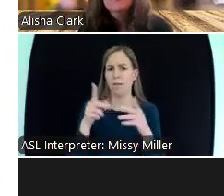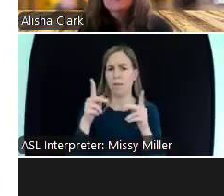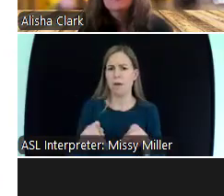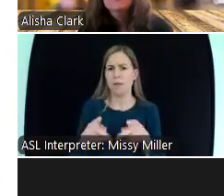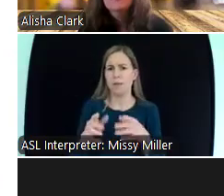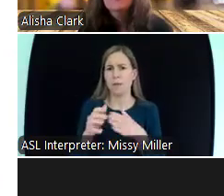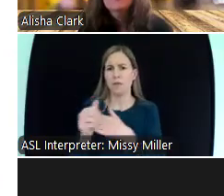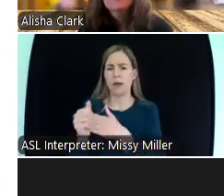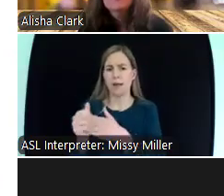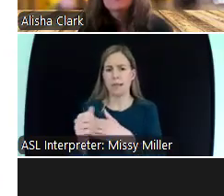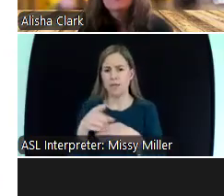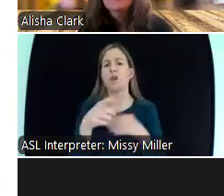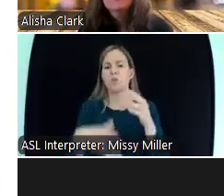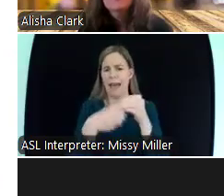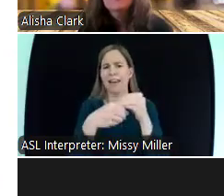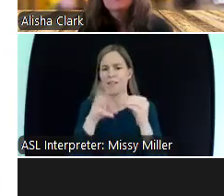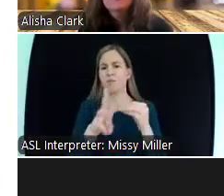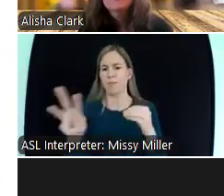Support website, and then listed the website.